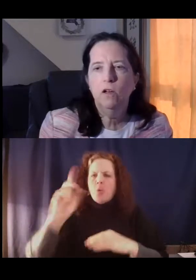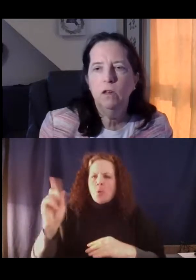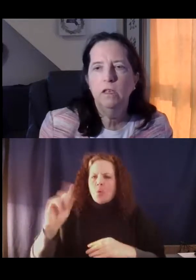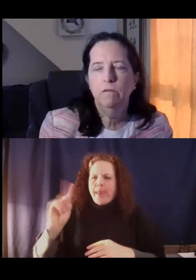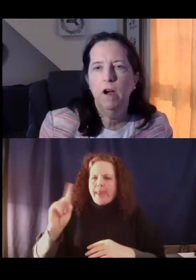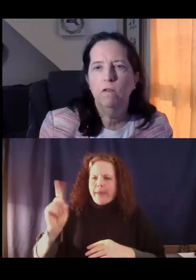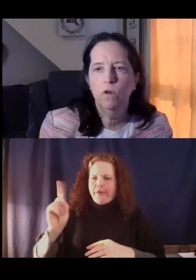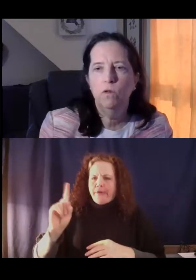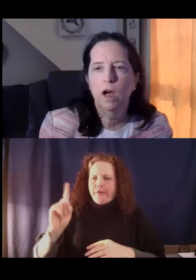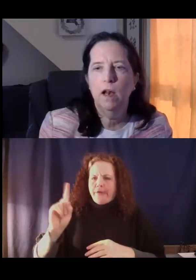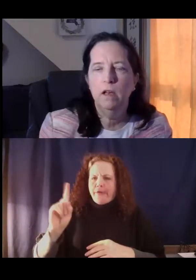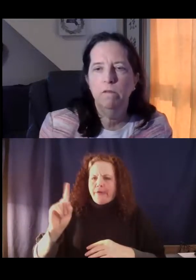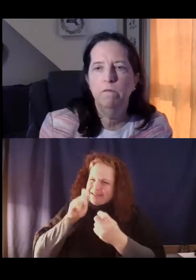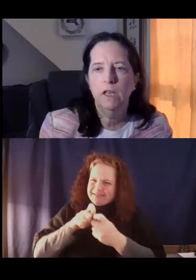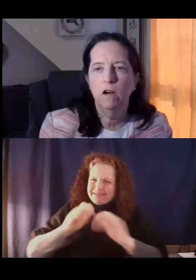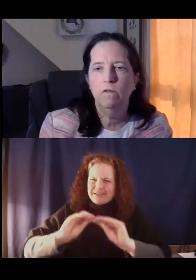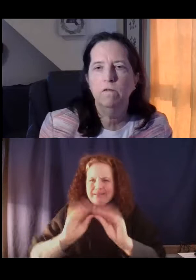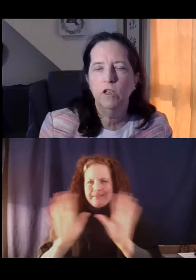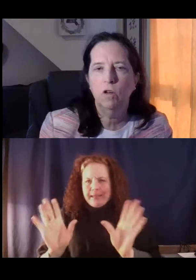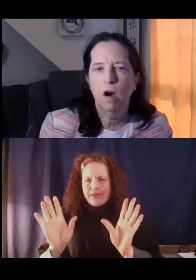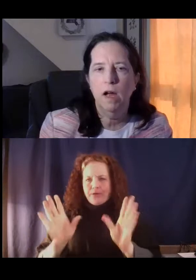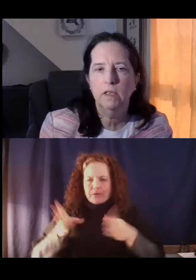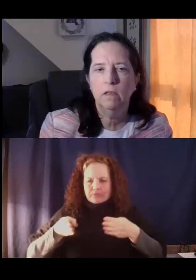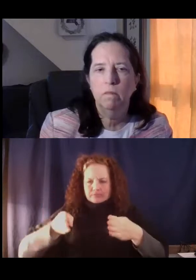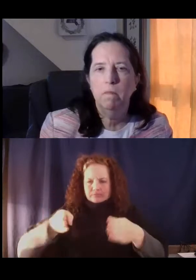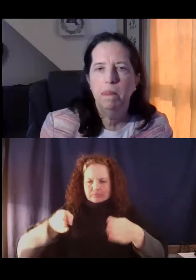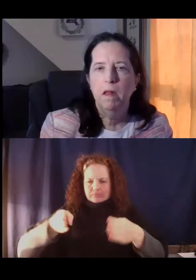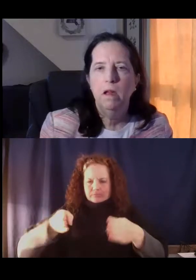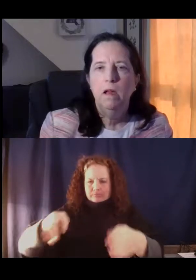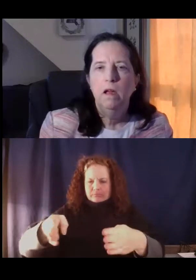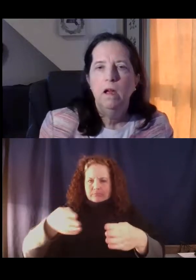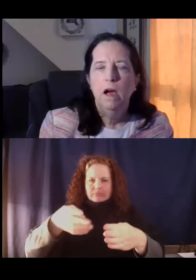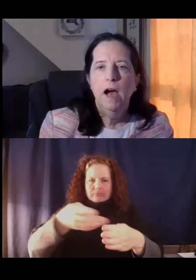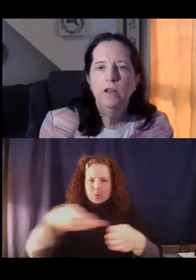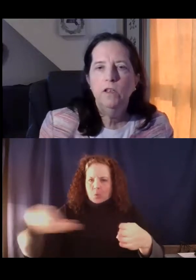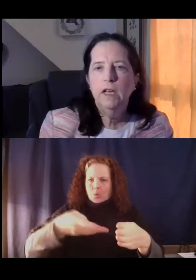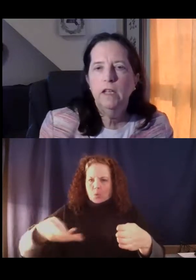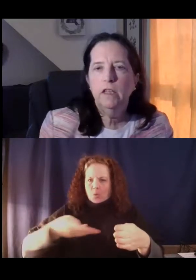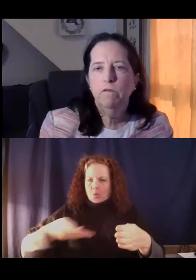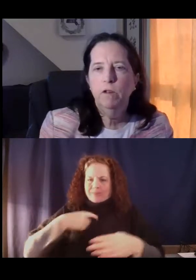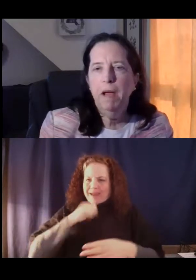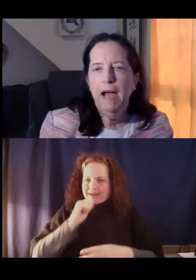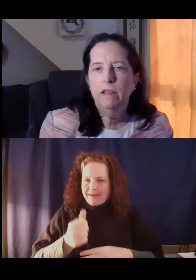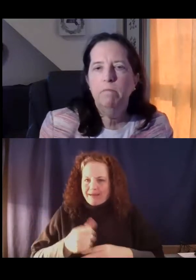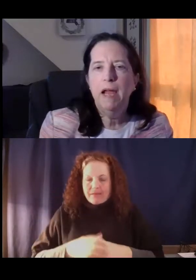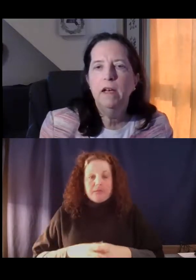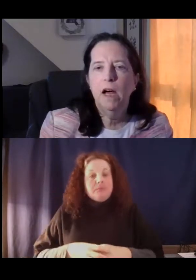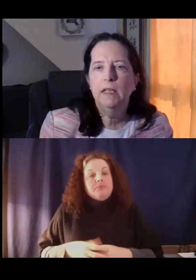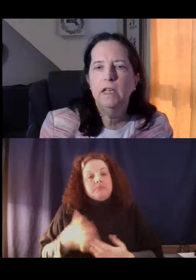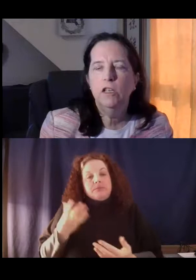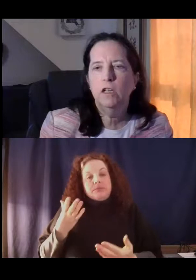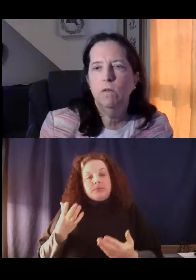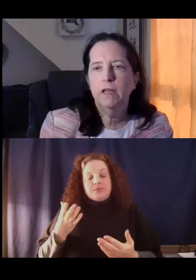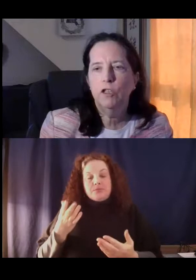not be a good defined route on if positioning yourself to cross. Understand that the footpath may